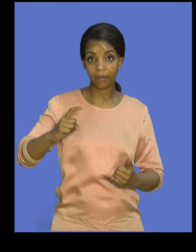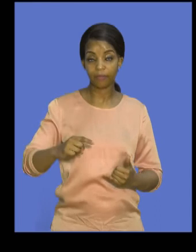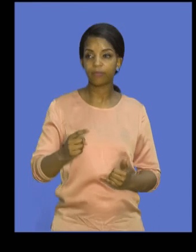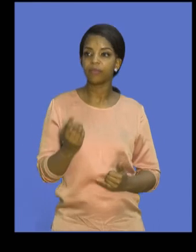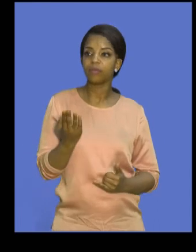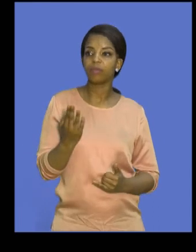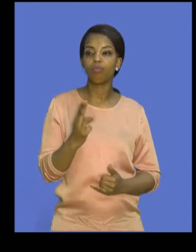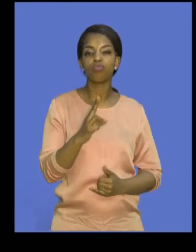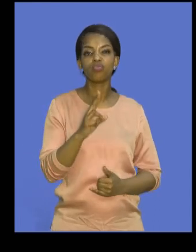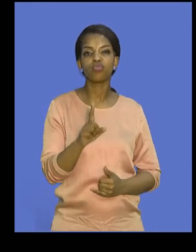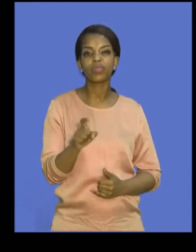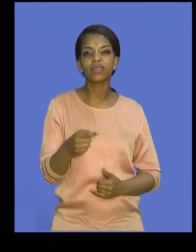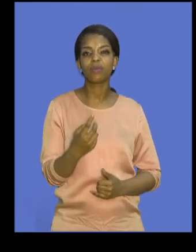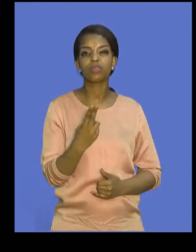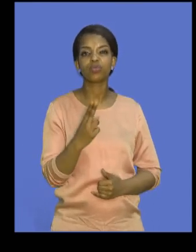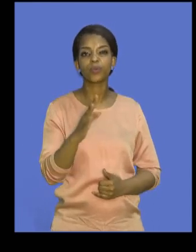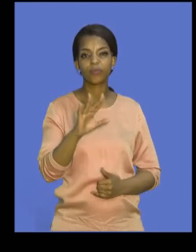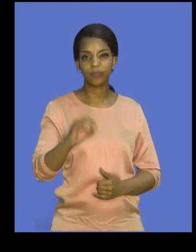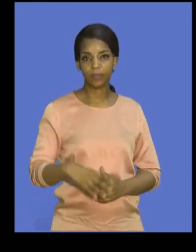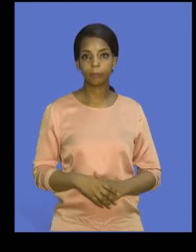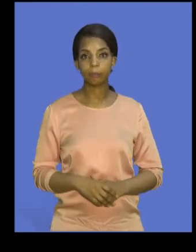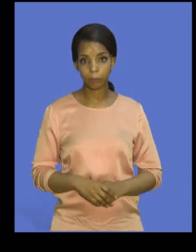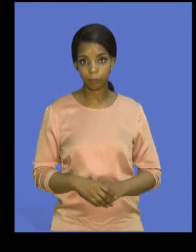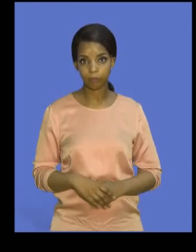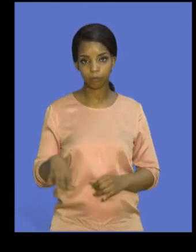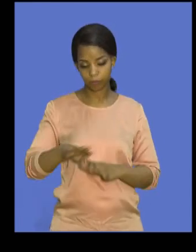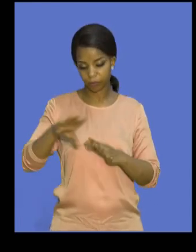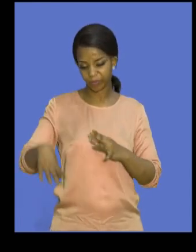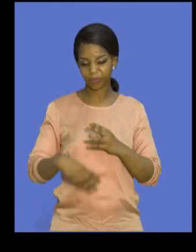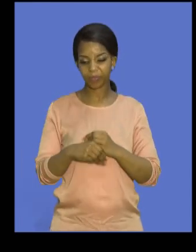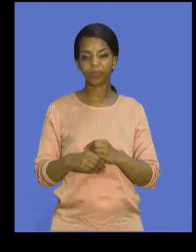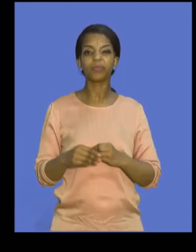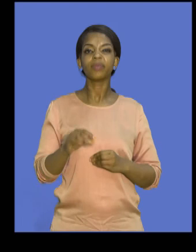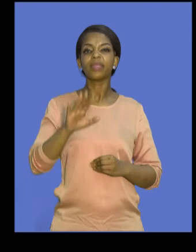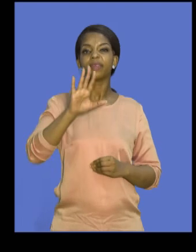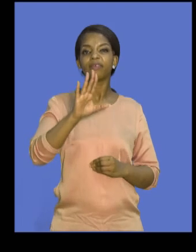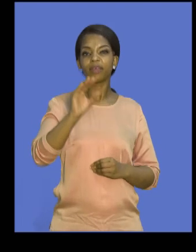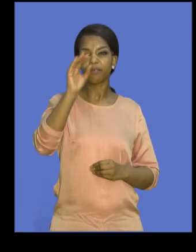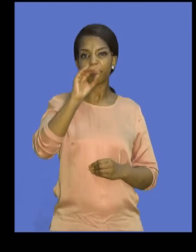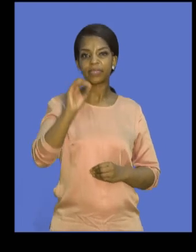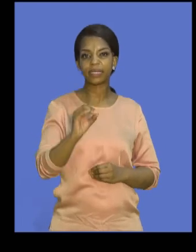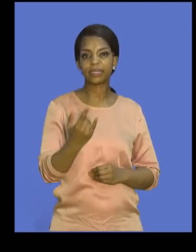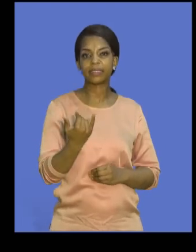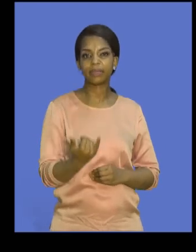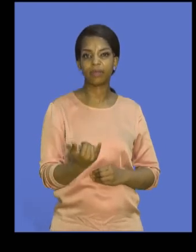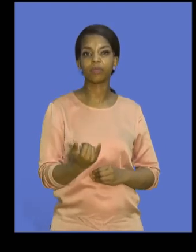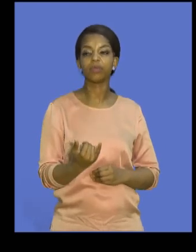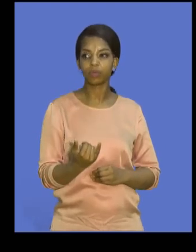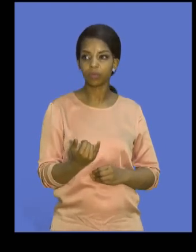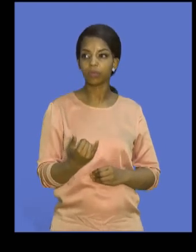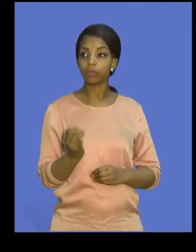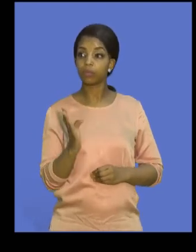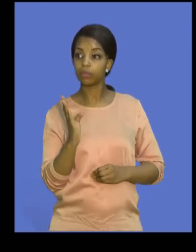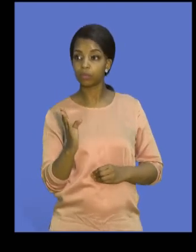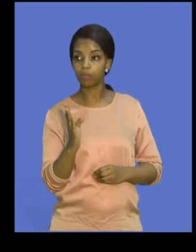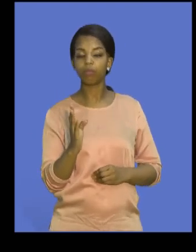2,250, and then we're going to add whatsoever that 5% is, we add it to the original